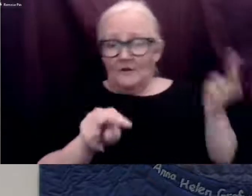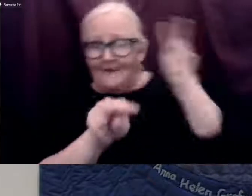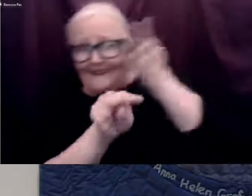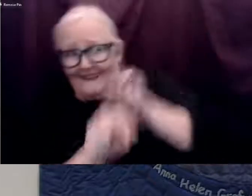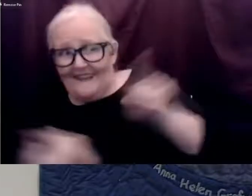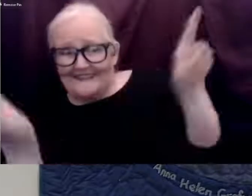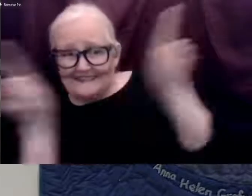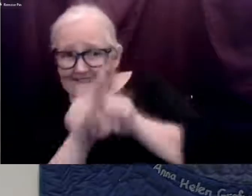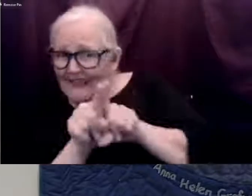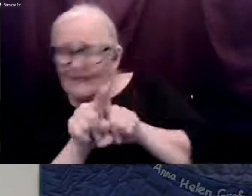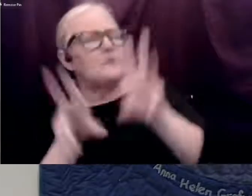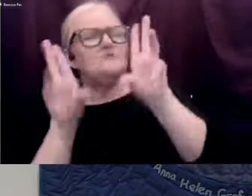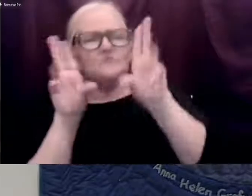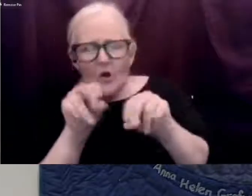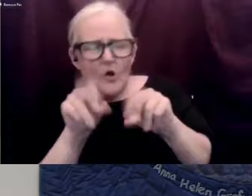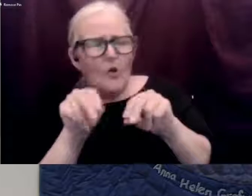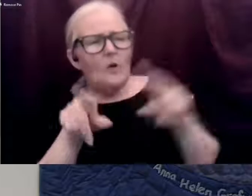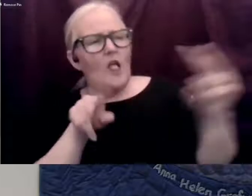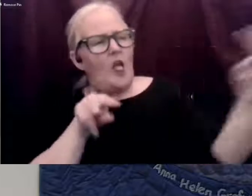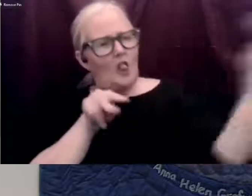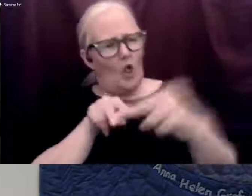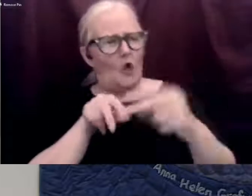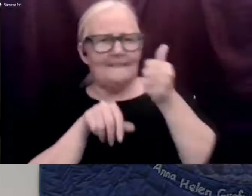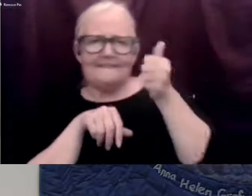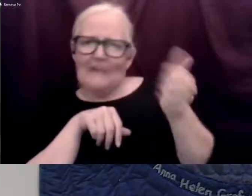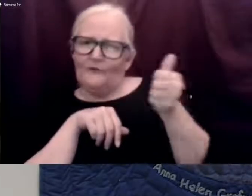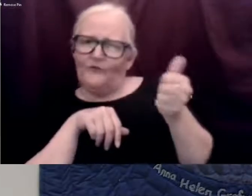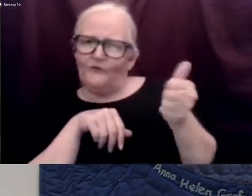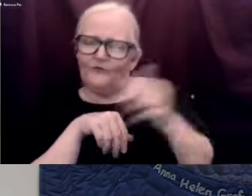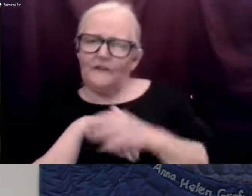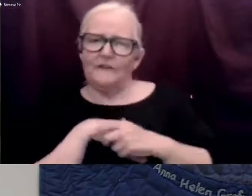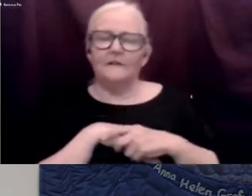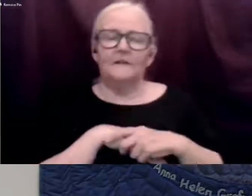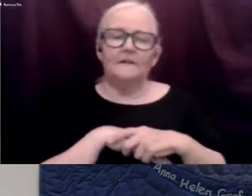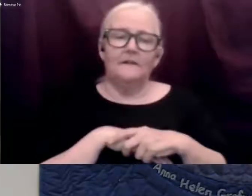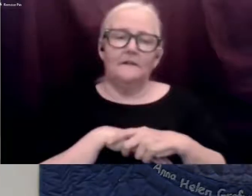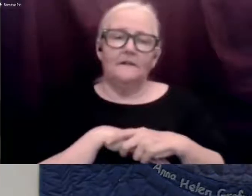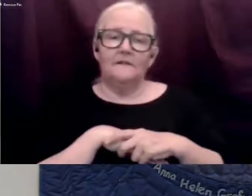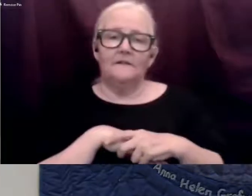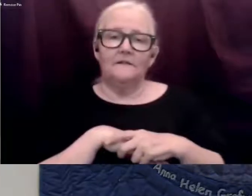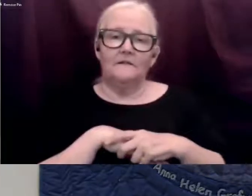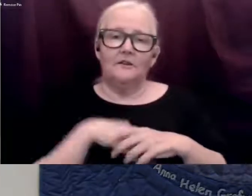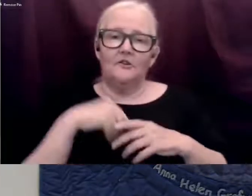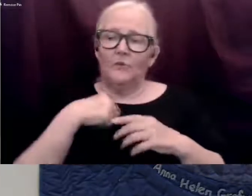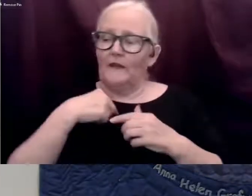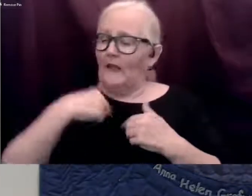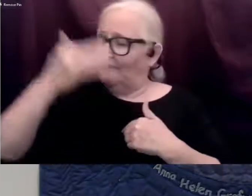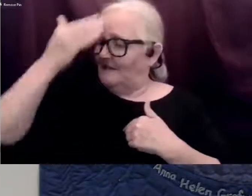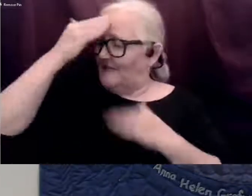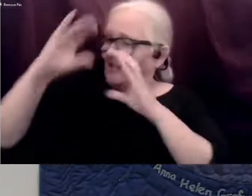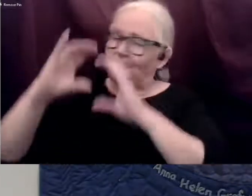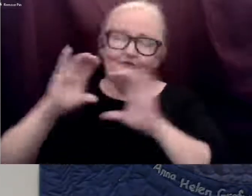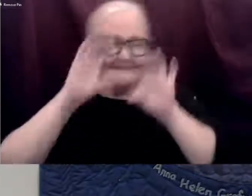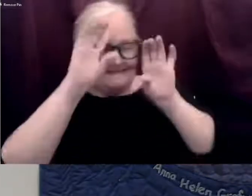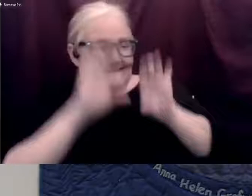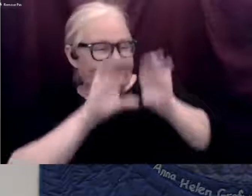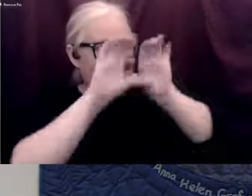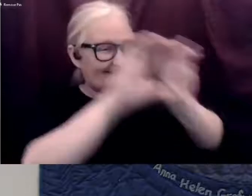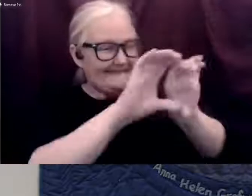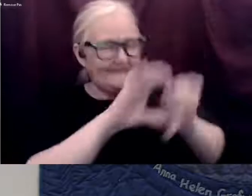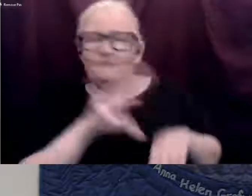own. Not to give them a definite amount of knowledge, but to inspire a fervent love of